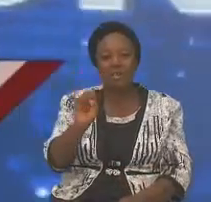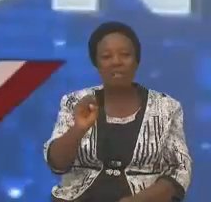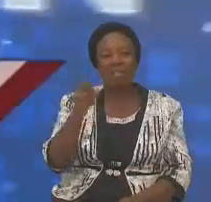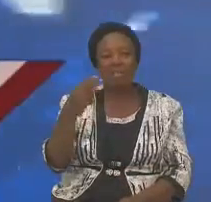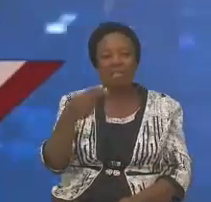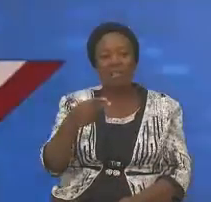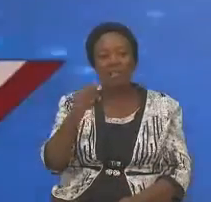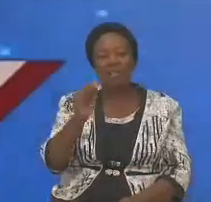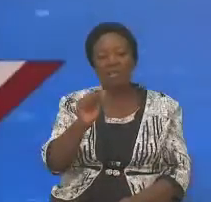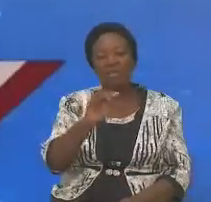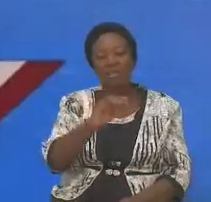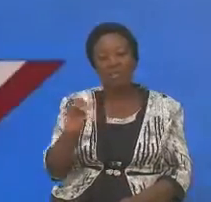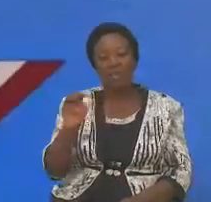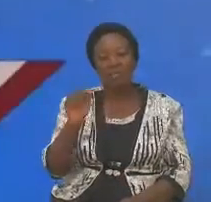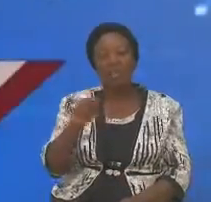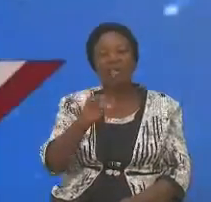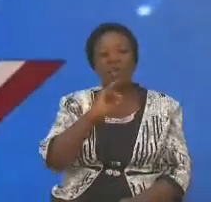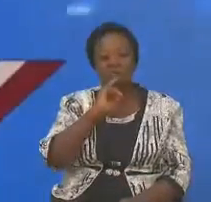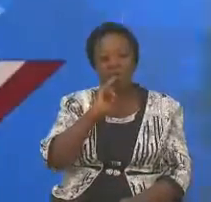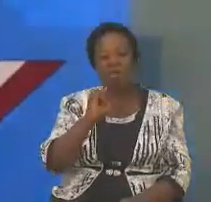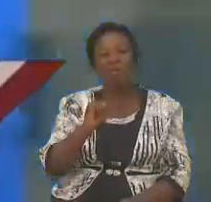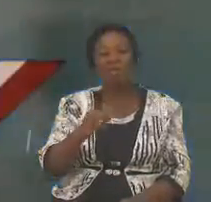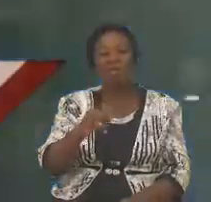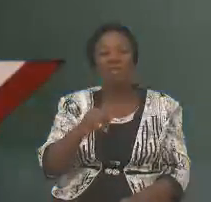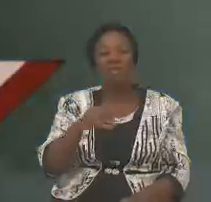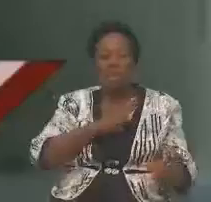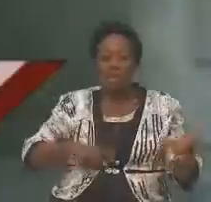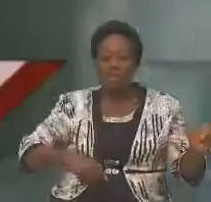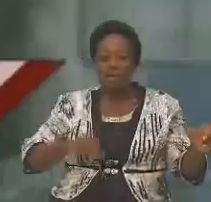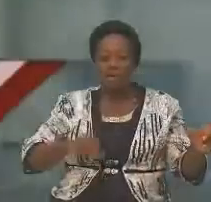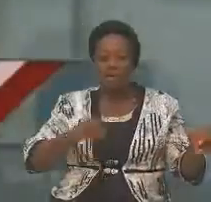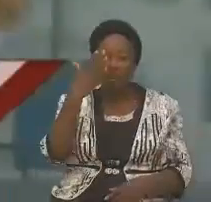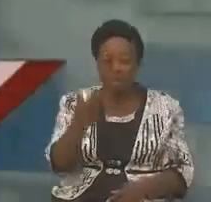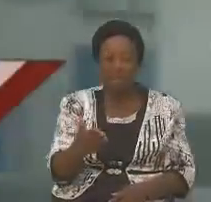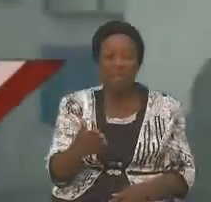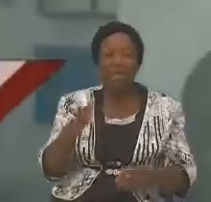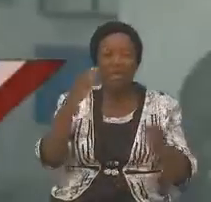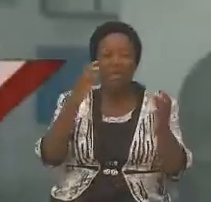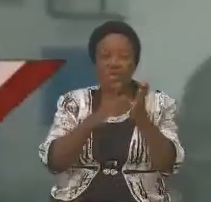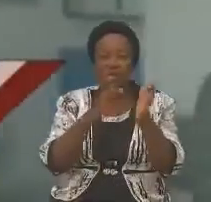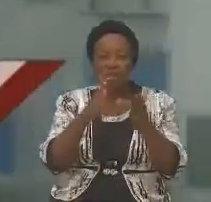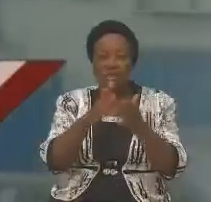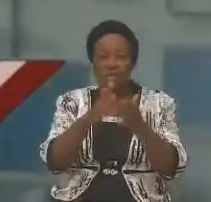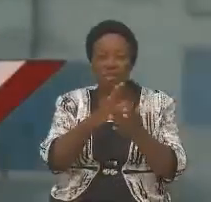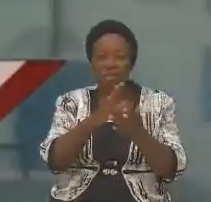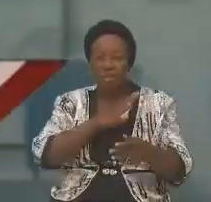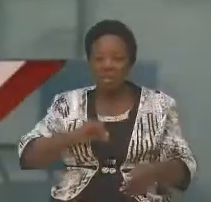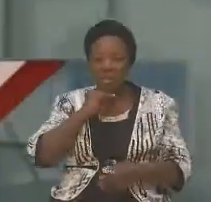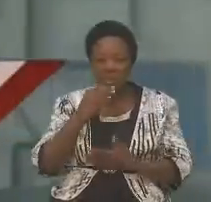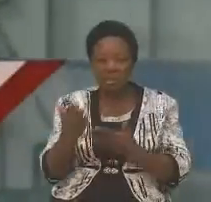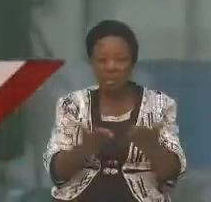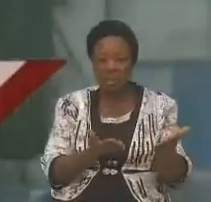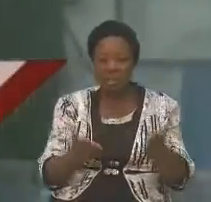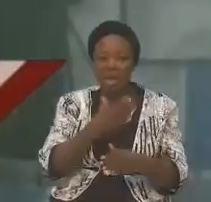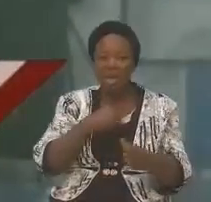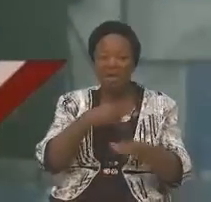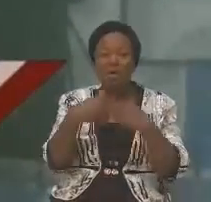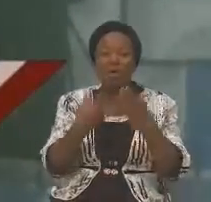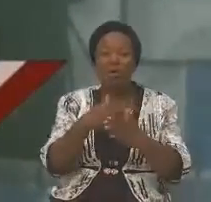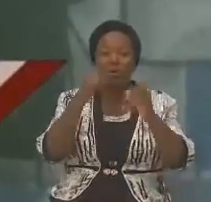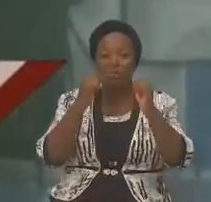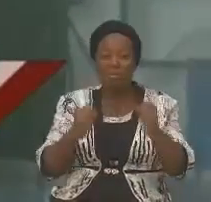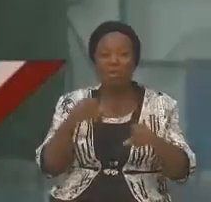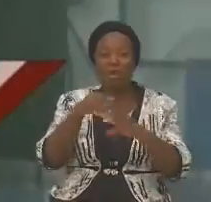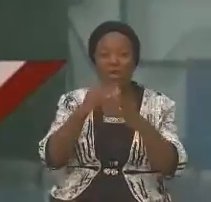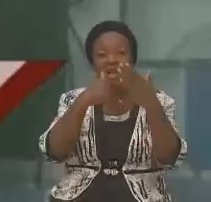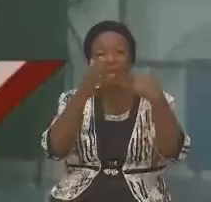The Lord is here. How glorious to know that Jesus Christ has said, all power in